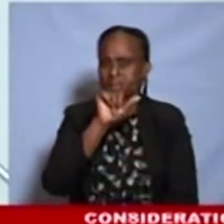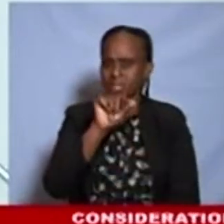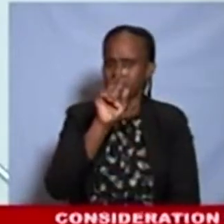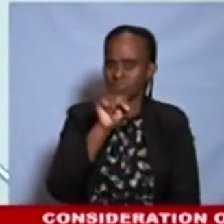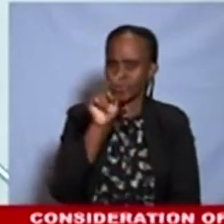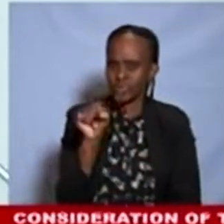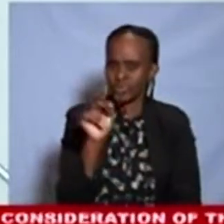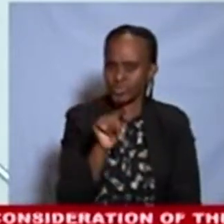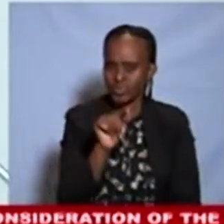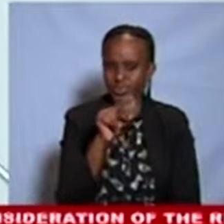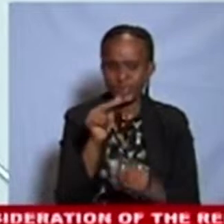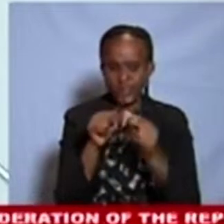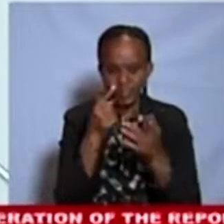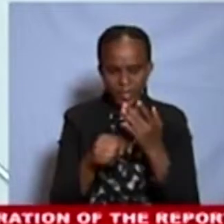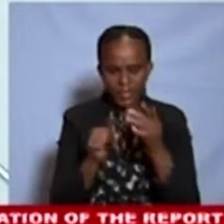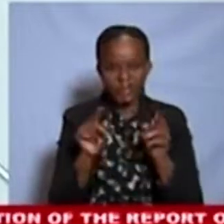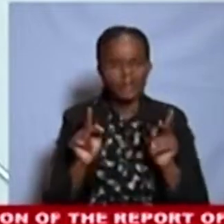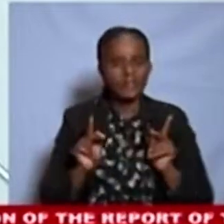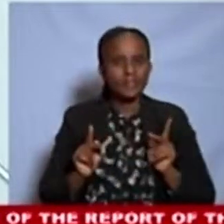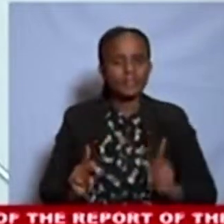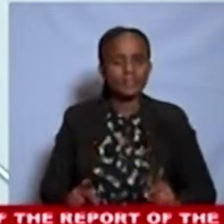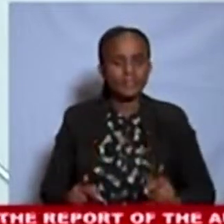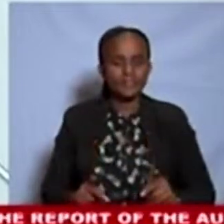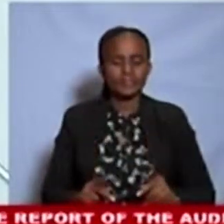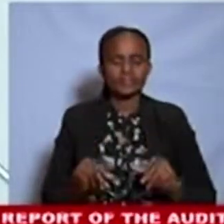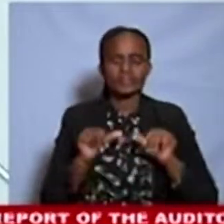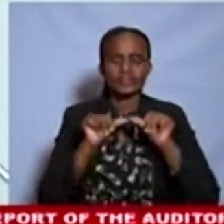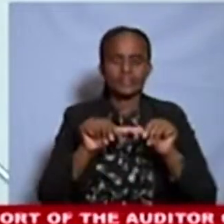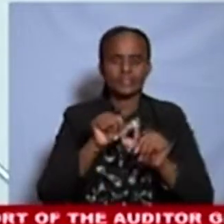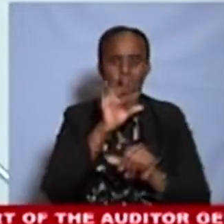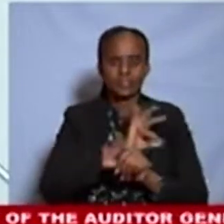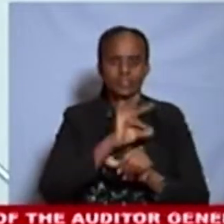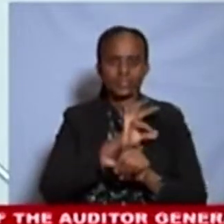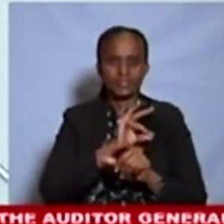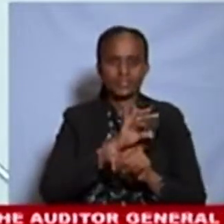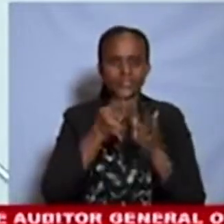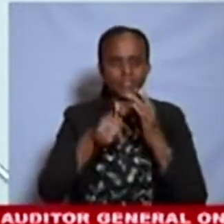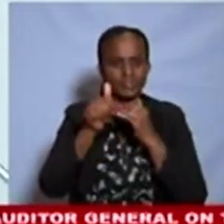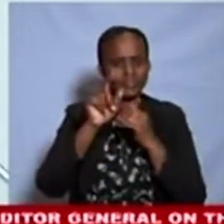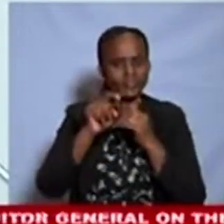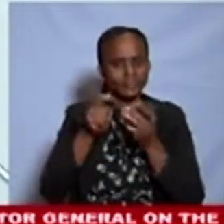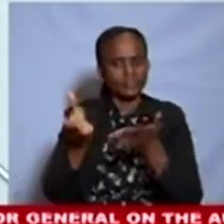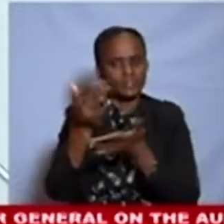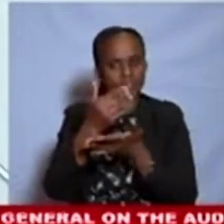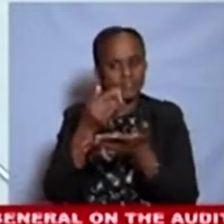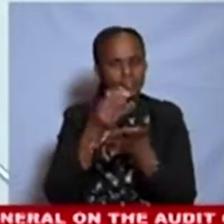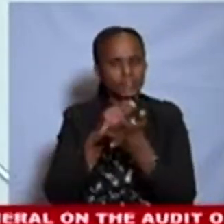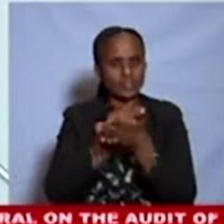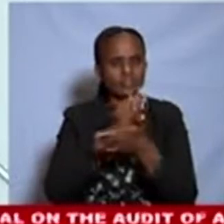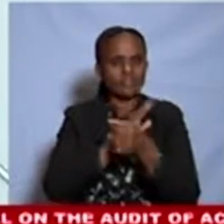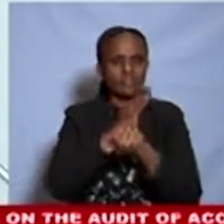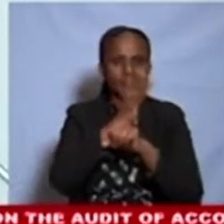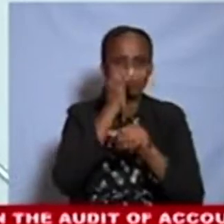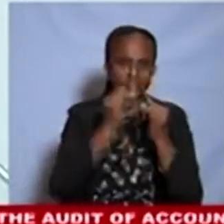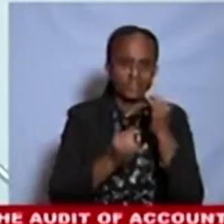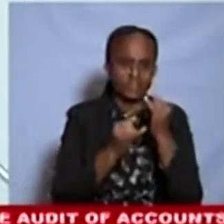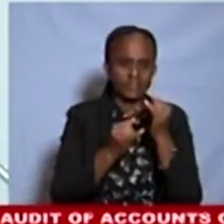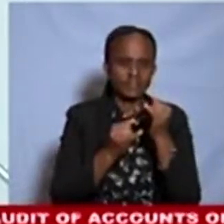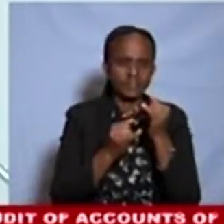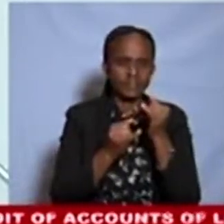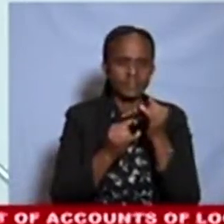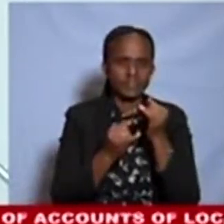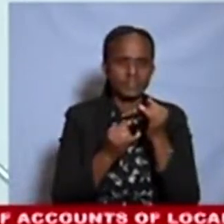2022, it means this person is drawing the salary that you need to recover afterwards. And then